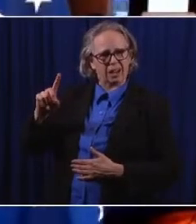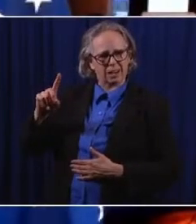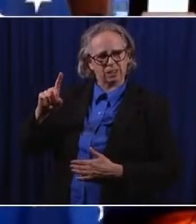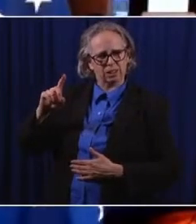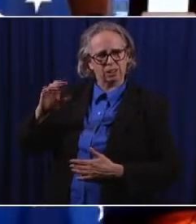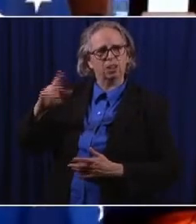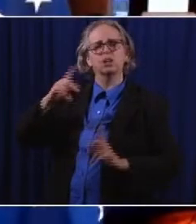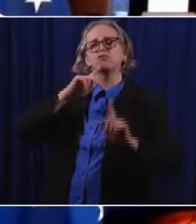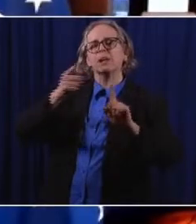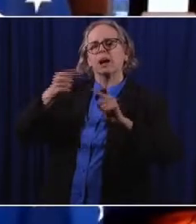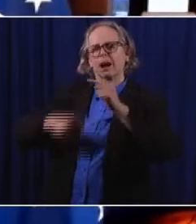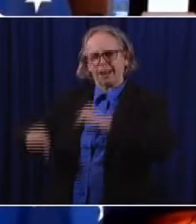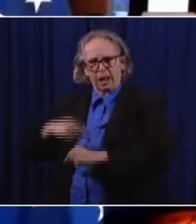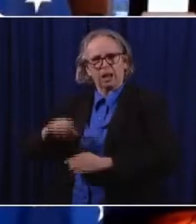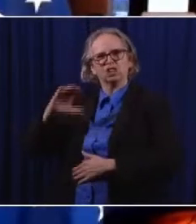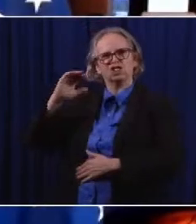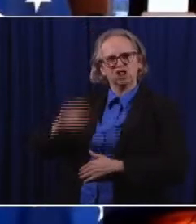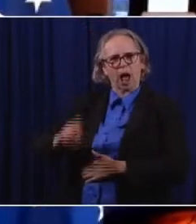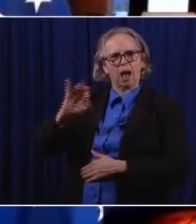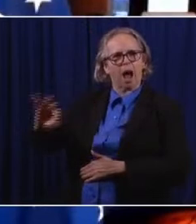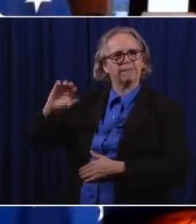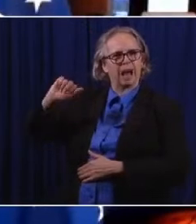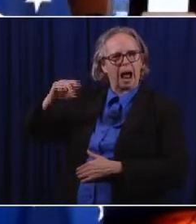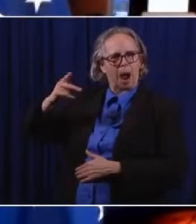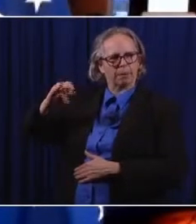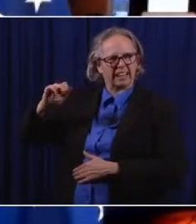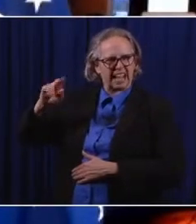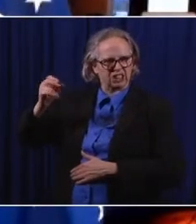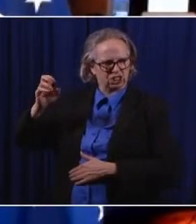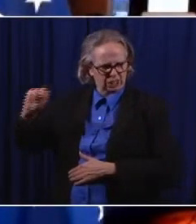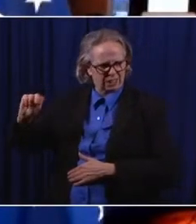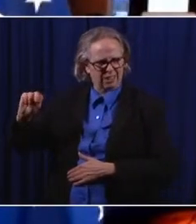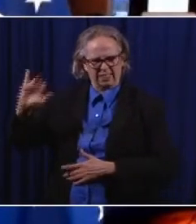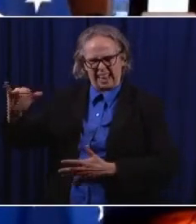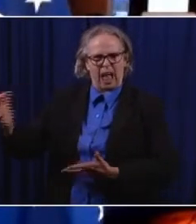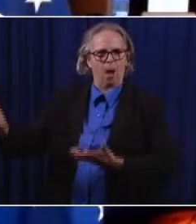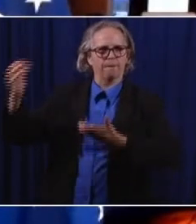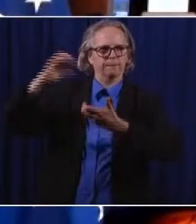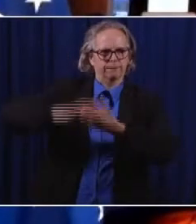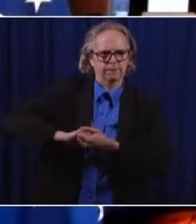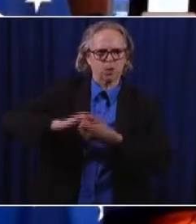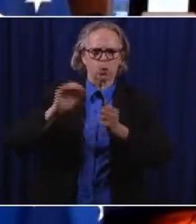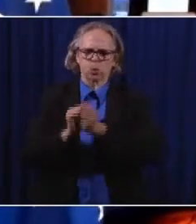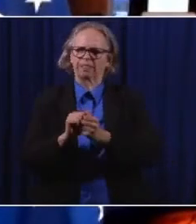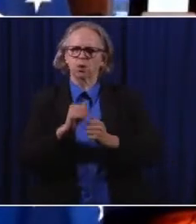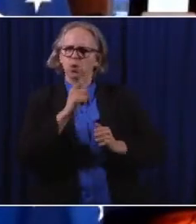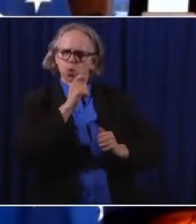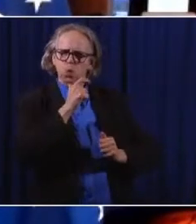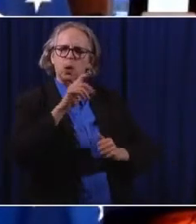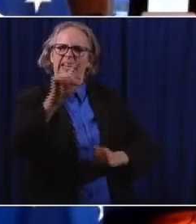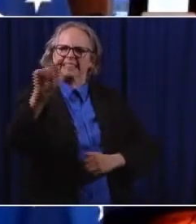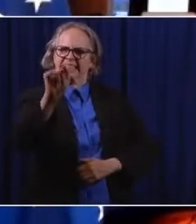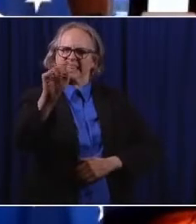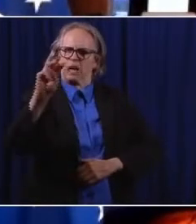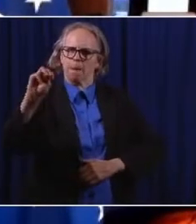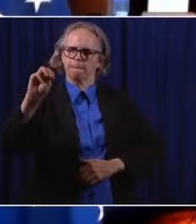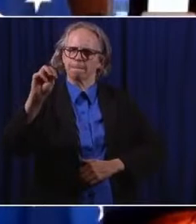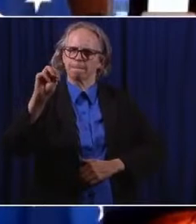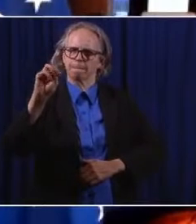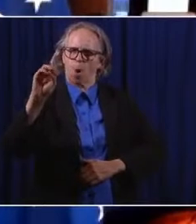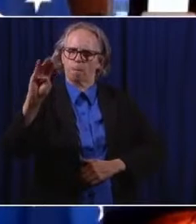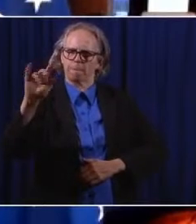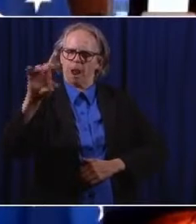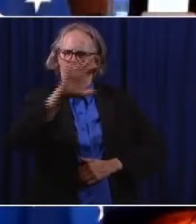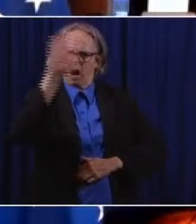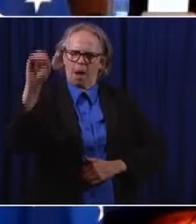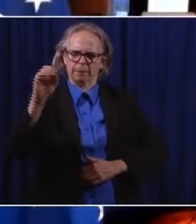provide hotspots to libraries in Southeast Ohio that will be made available to be checked out like other library